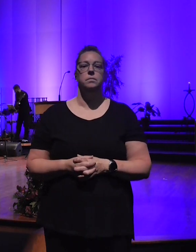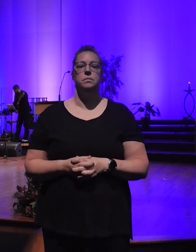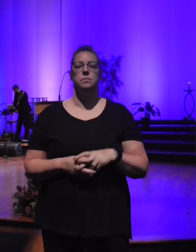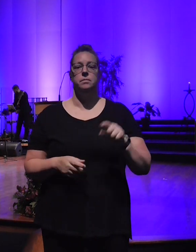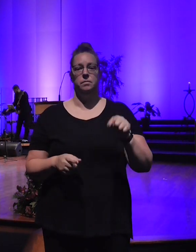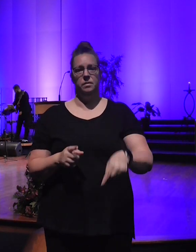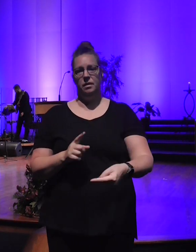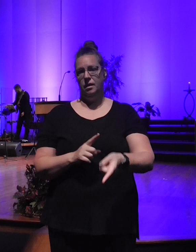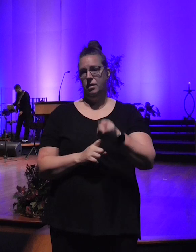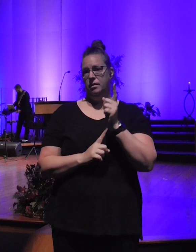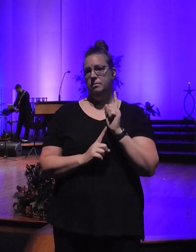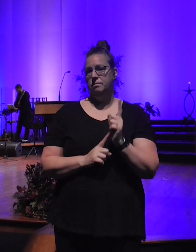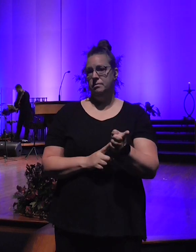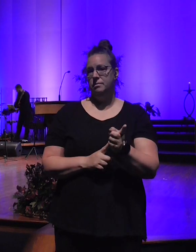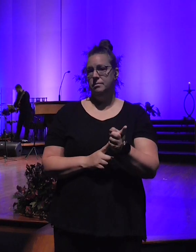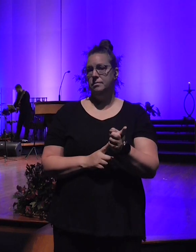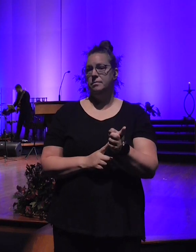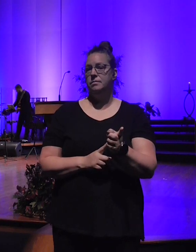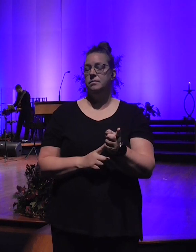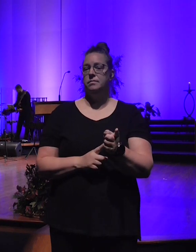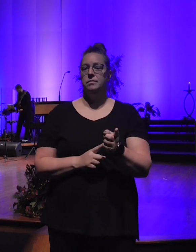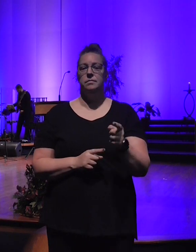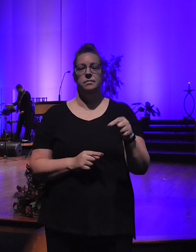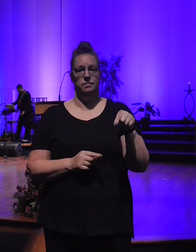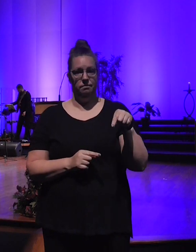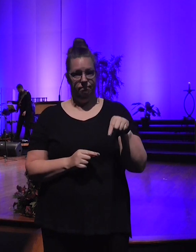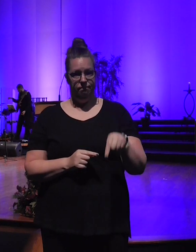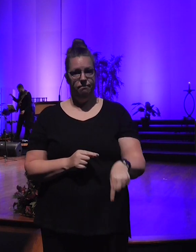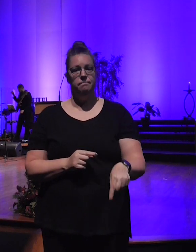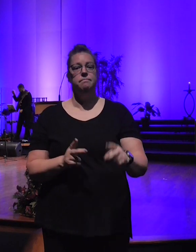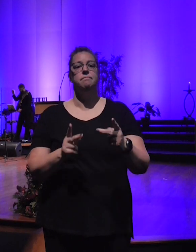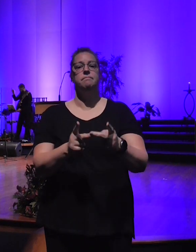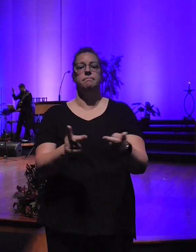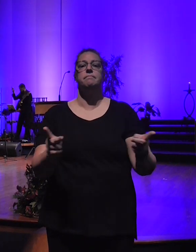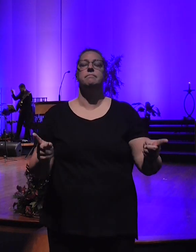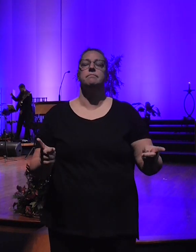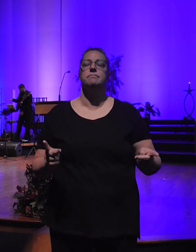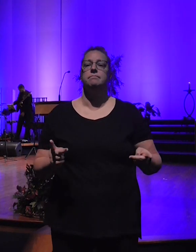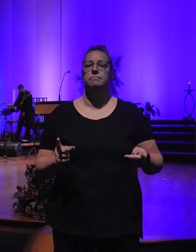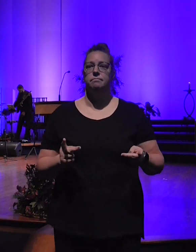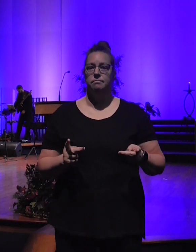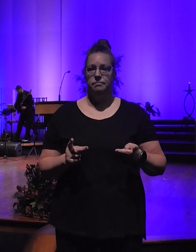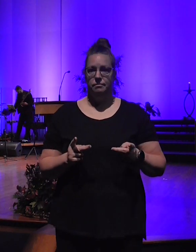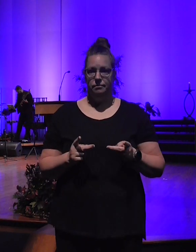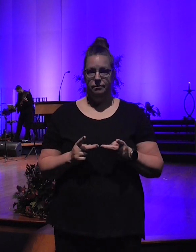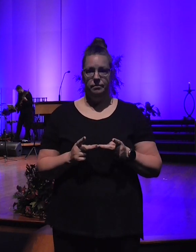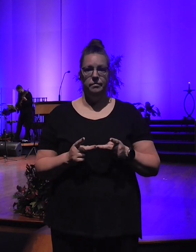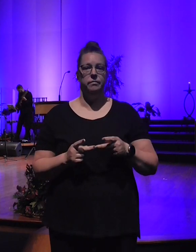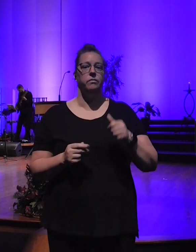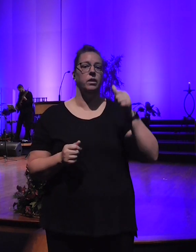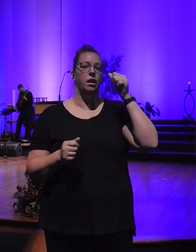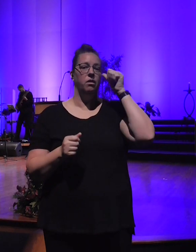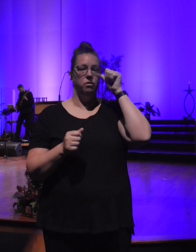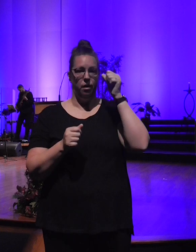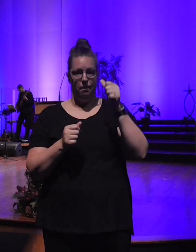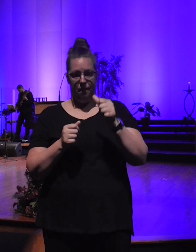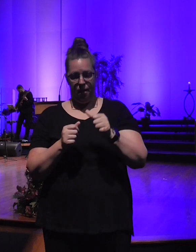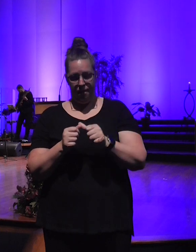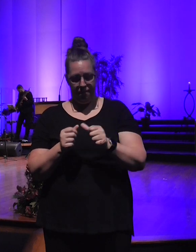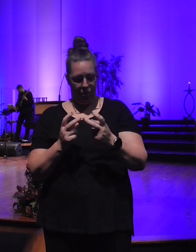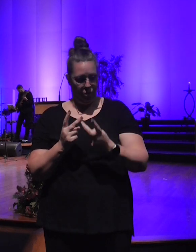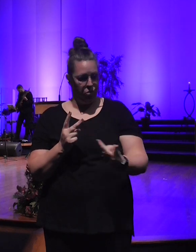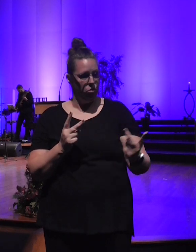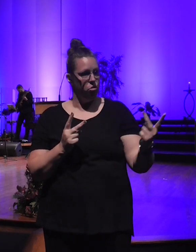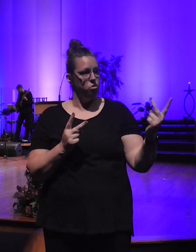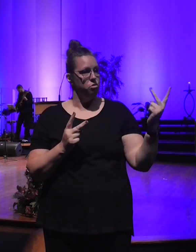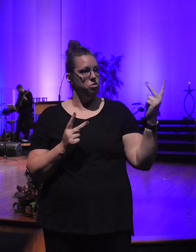In this moment, in this place, I